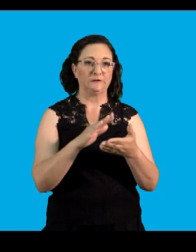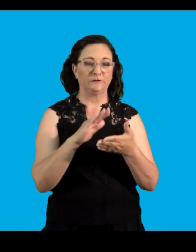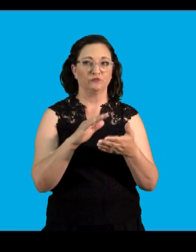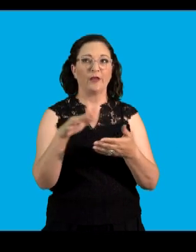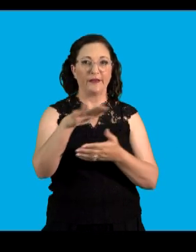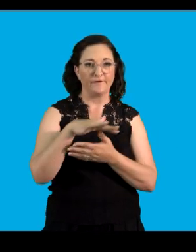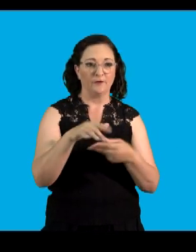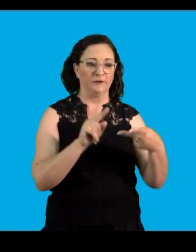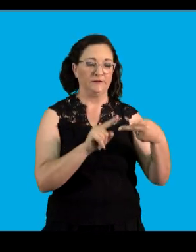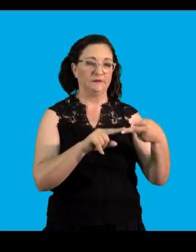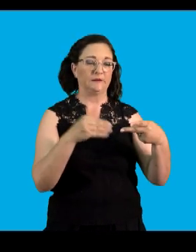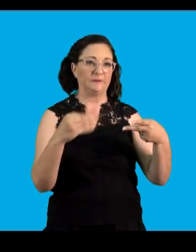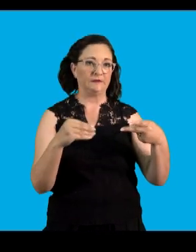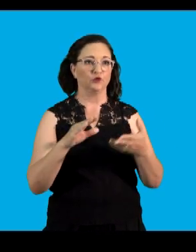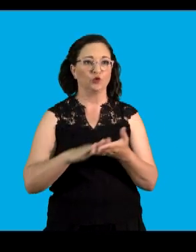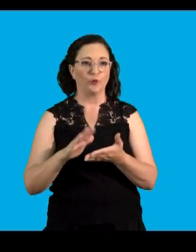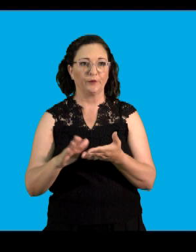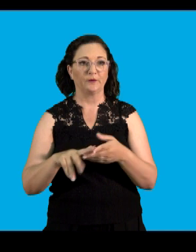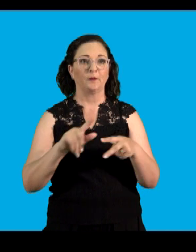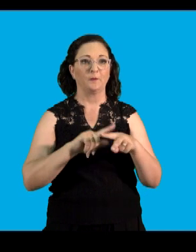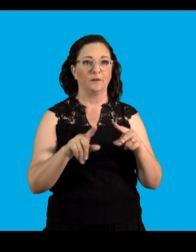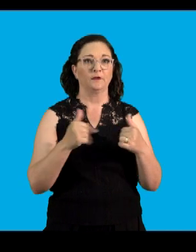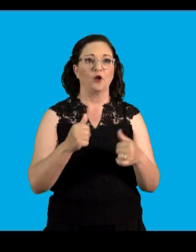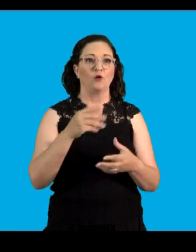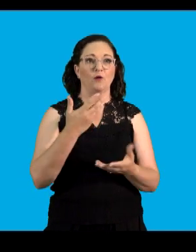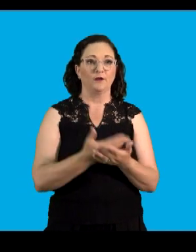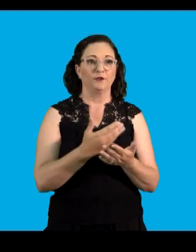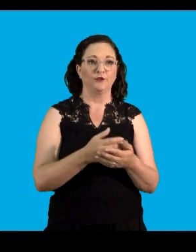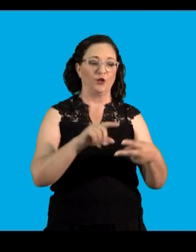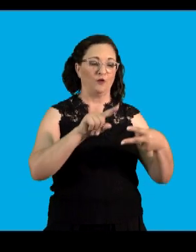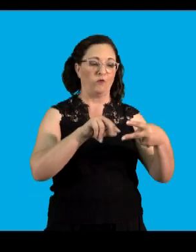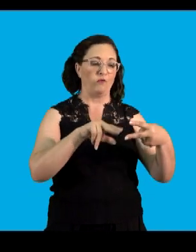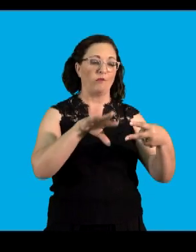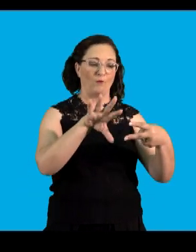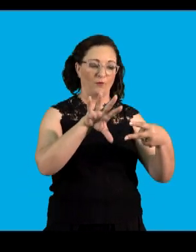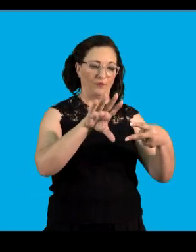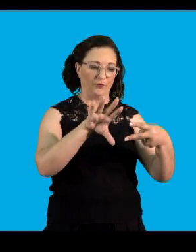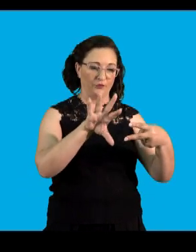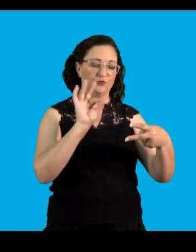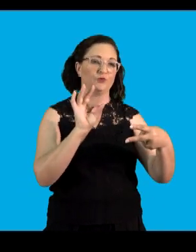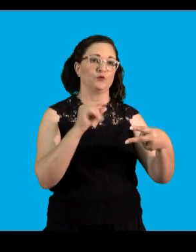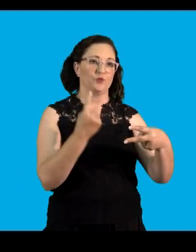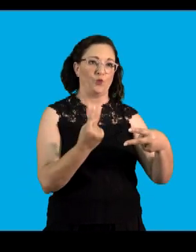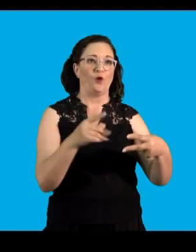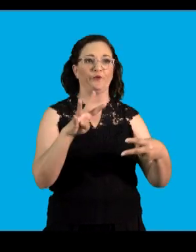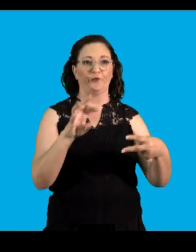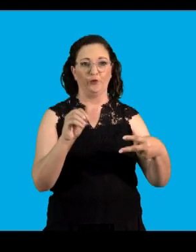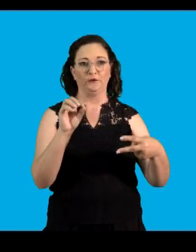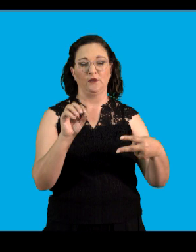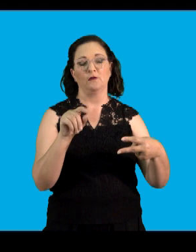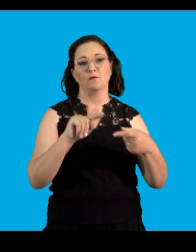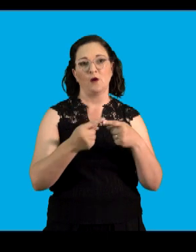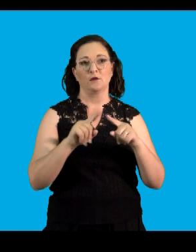marks. Right, so the taxonomy levels, it's from level 3 to level 6. So you are applying the knowledge, you